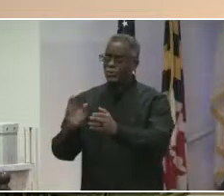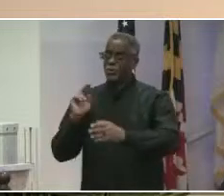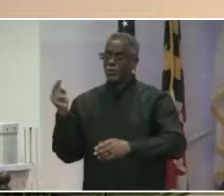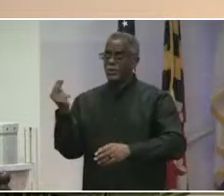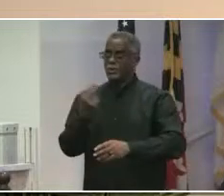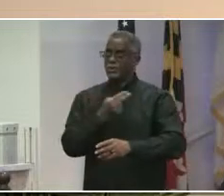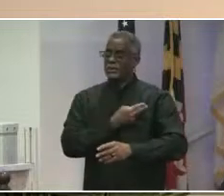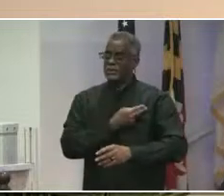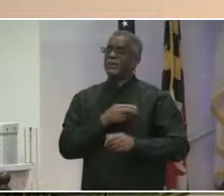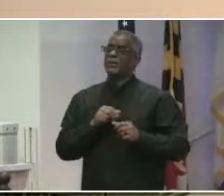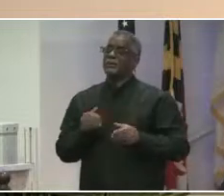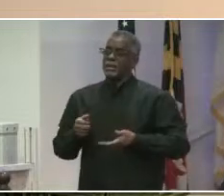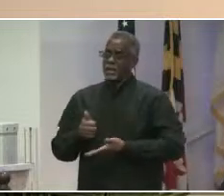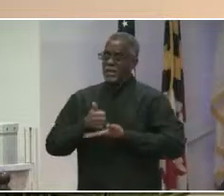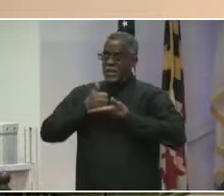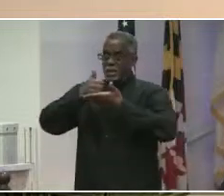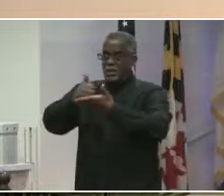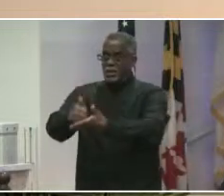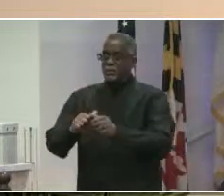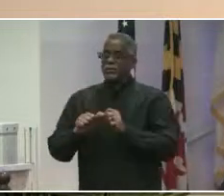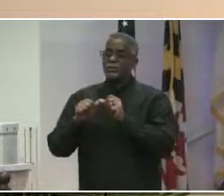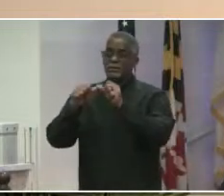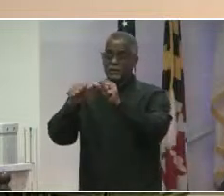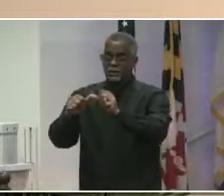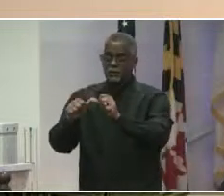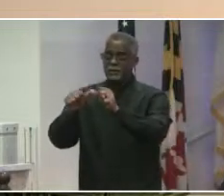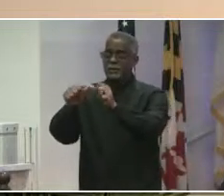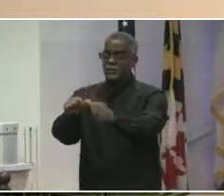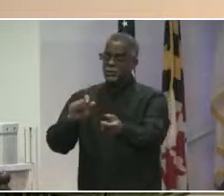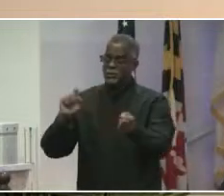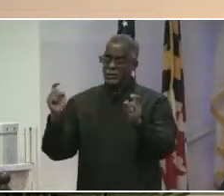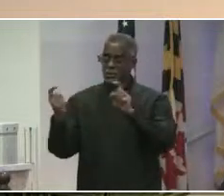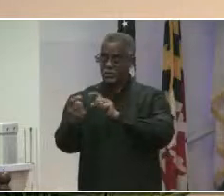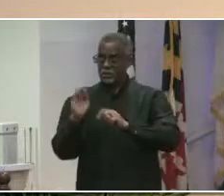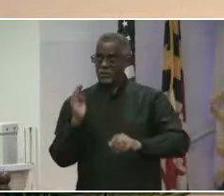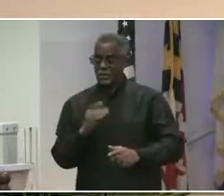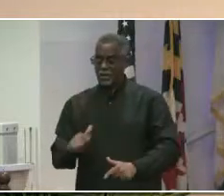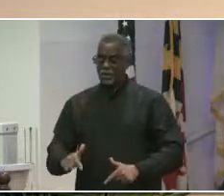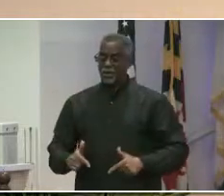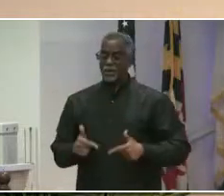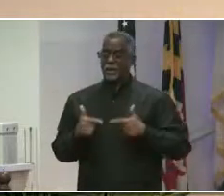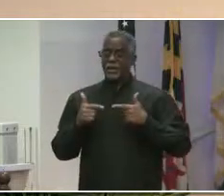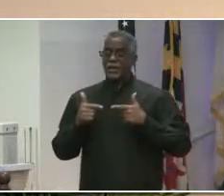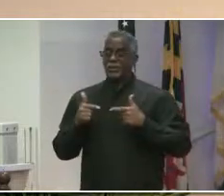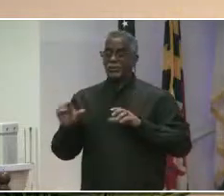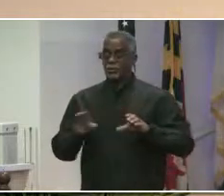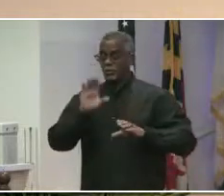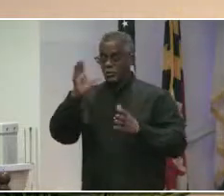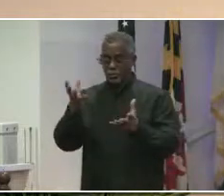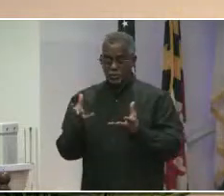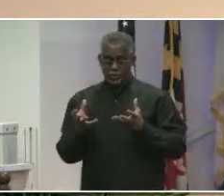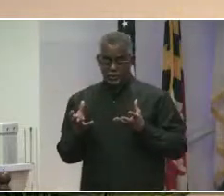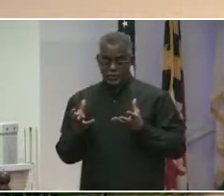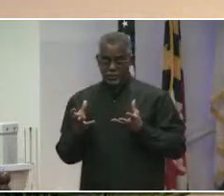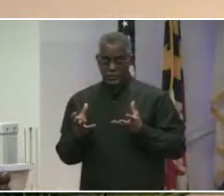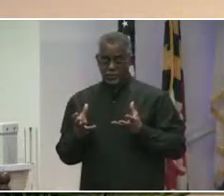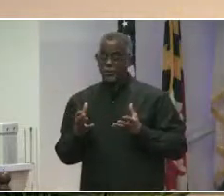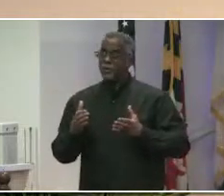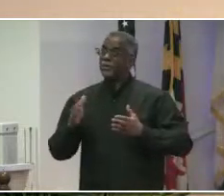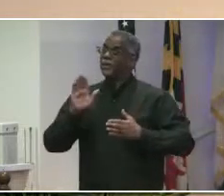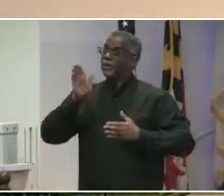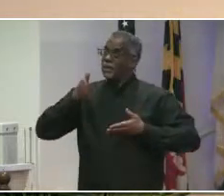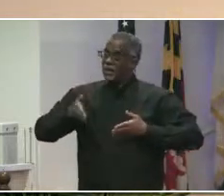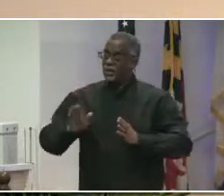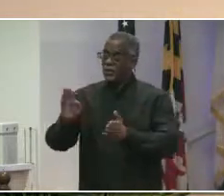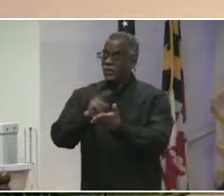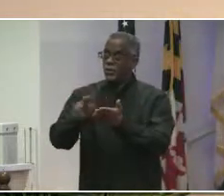going to hold us. A word, dear God, that is going to transform us. God, do a new thing. And breathe your Holy Spirit